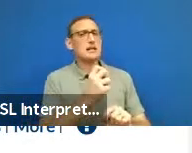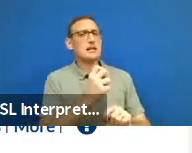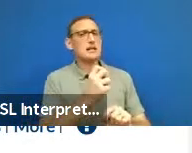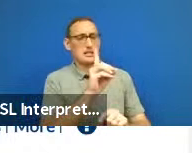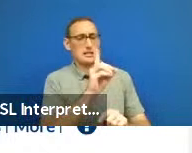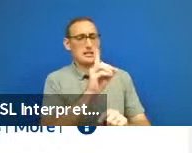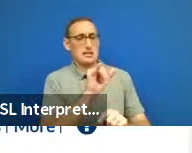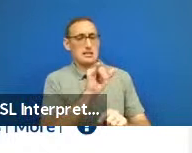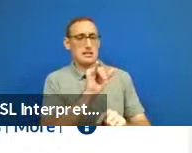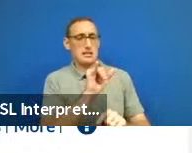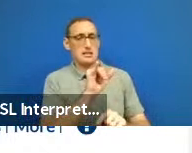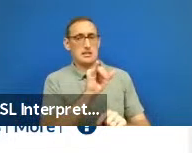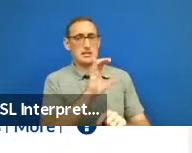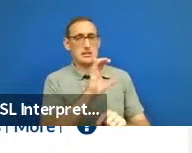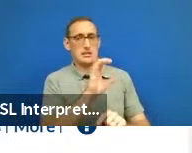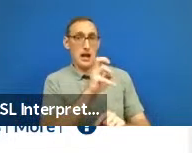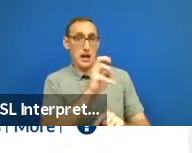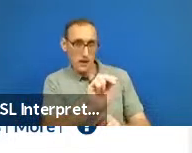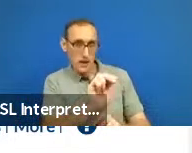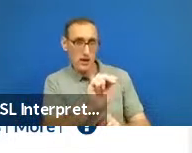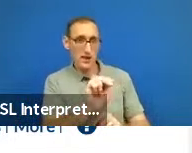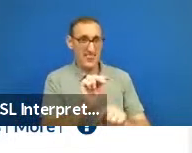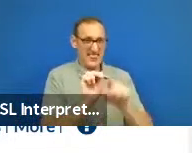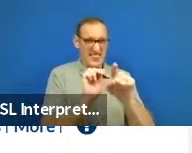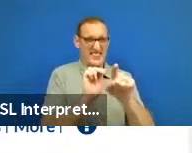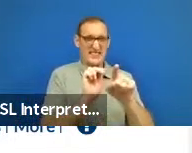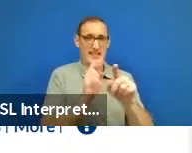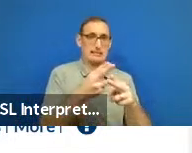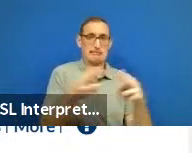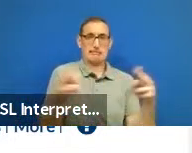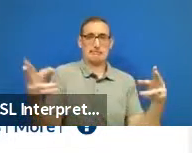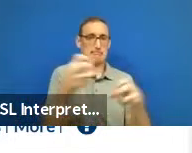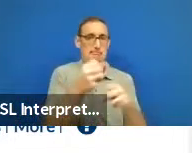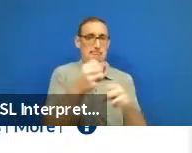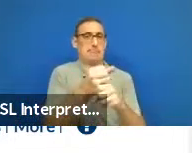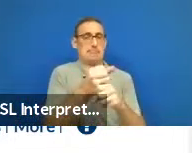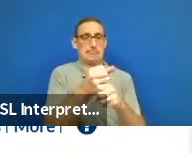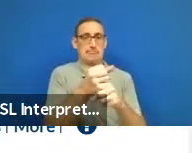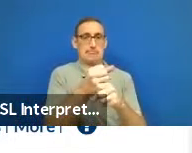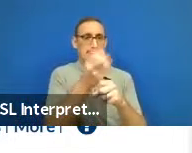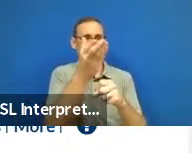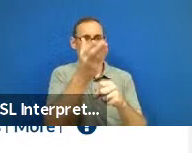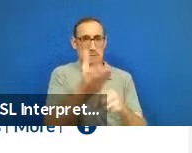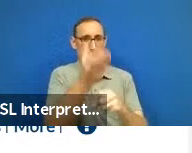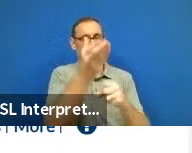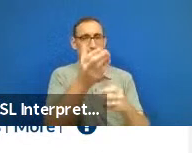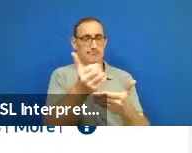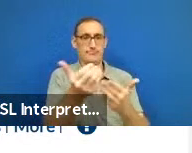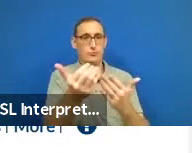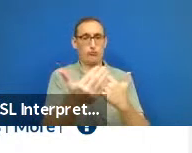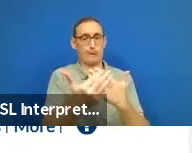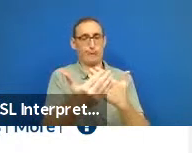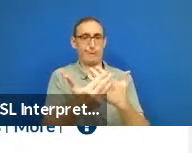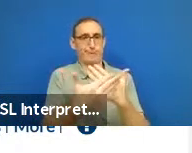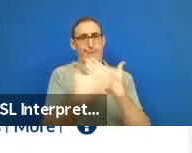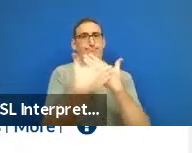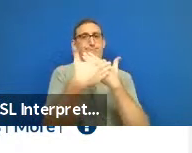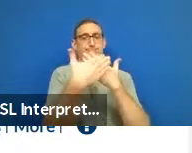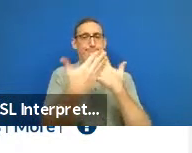just like a little shorthand to make sure that there are steps, or not steps, but there